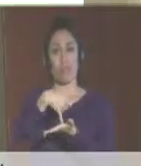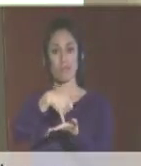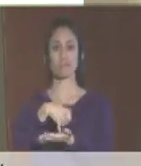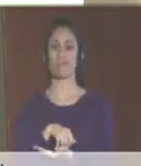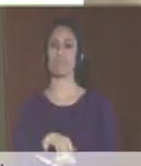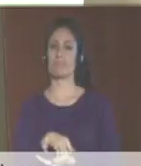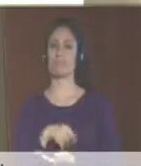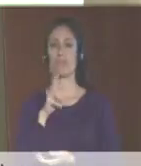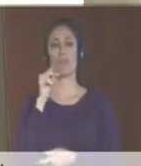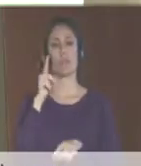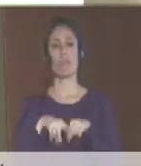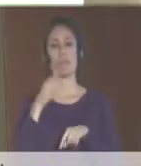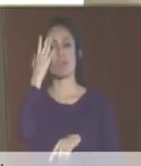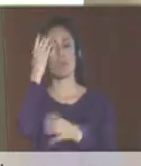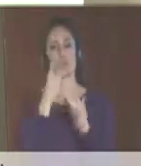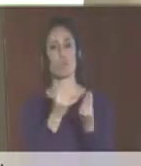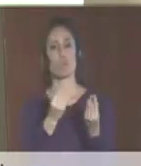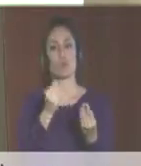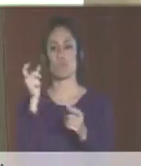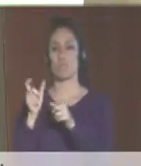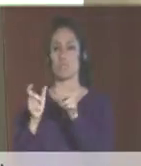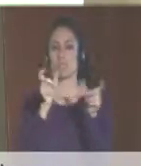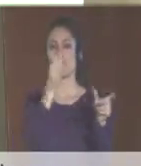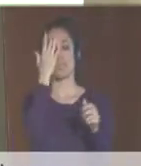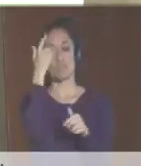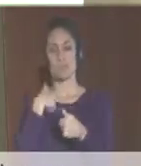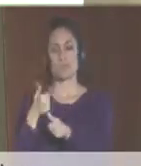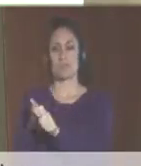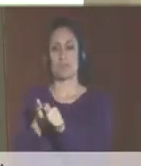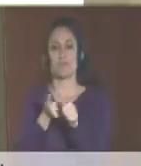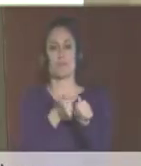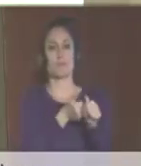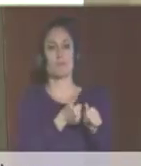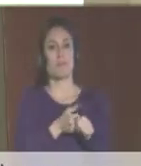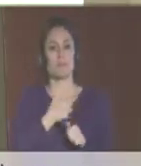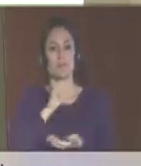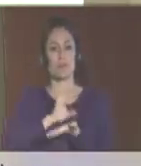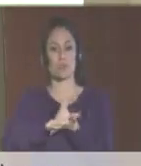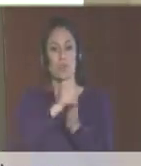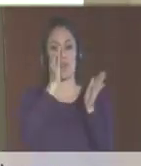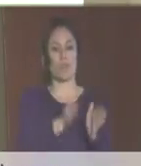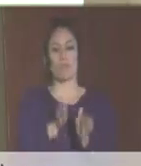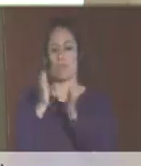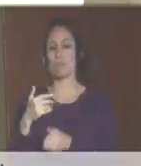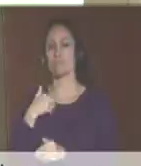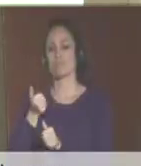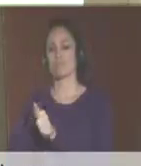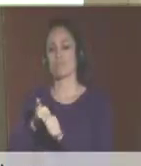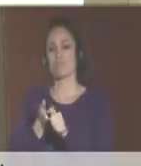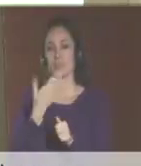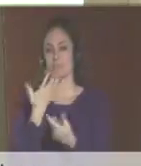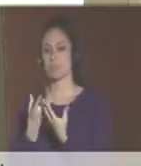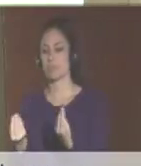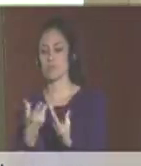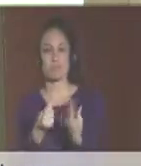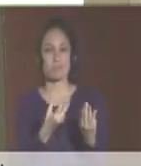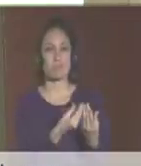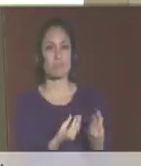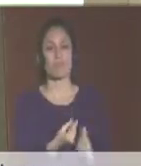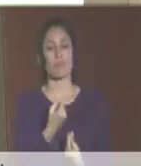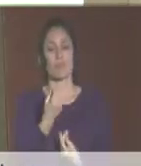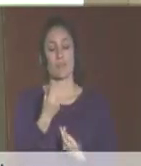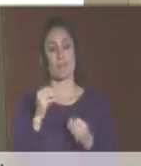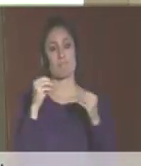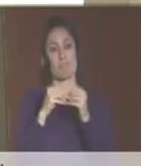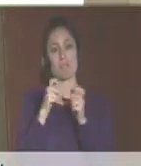governments, the highlighted roles, that local governments must play is very important, because we are usually very weak governments, but we are the ones closest